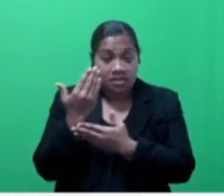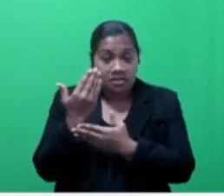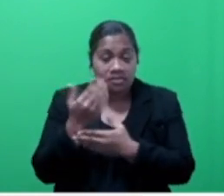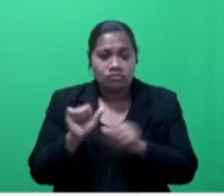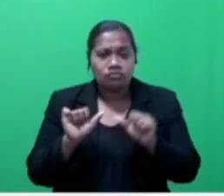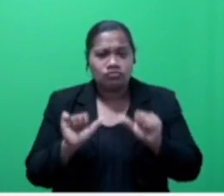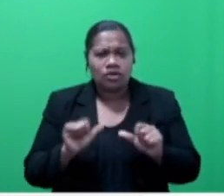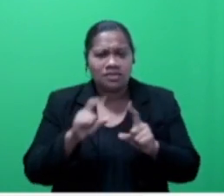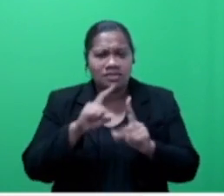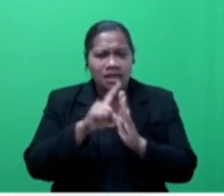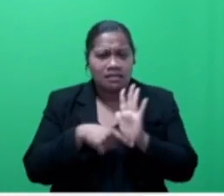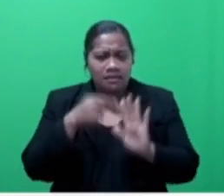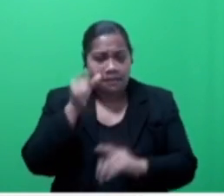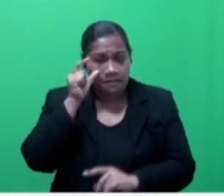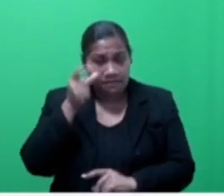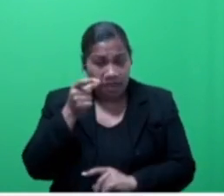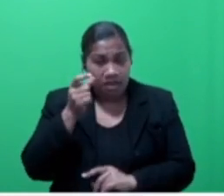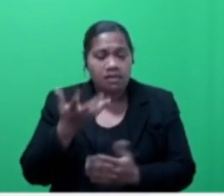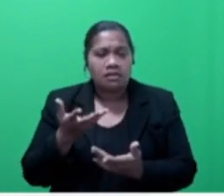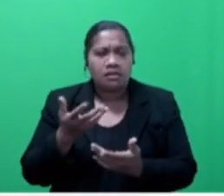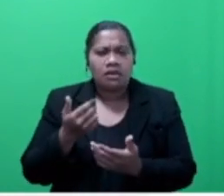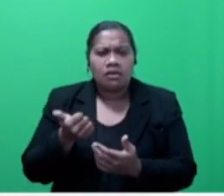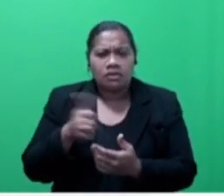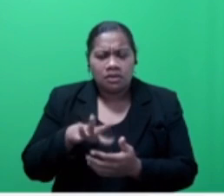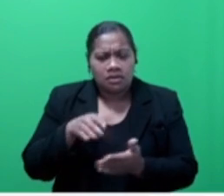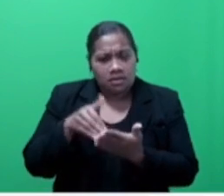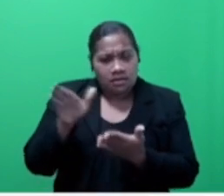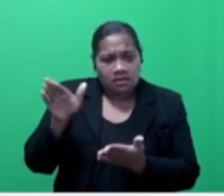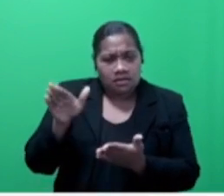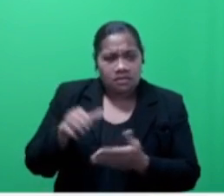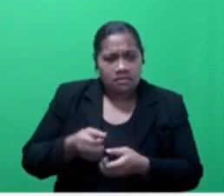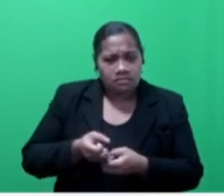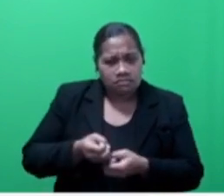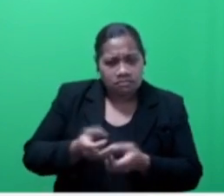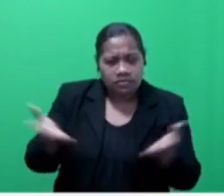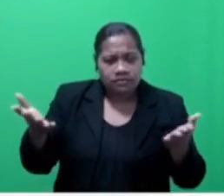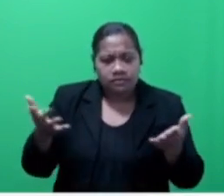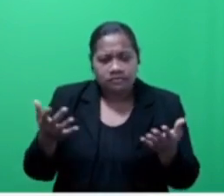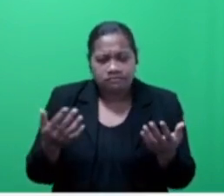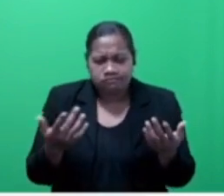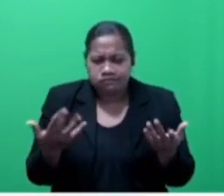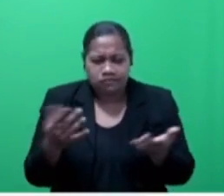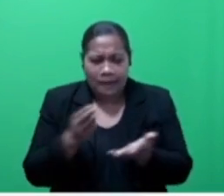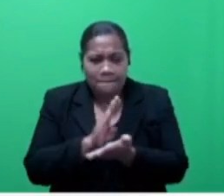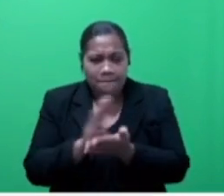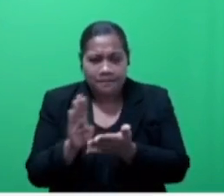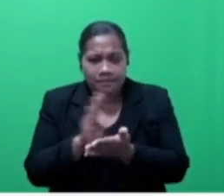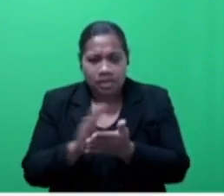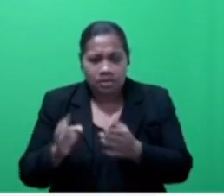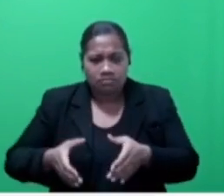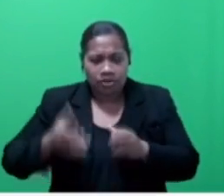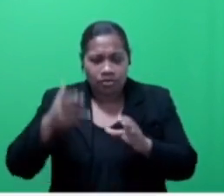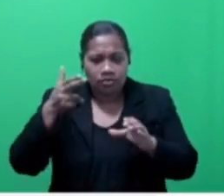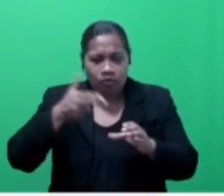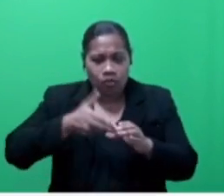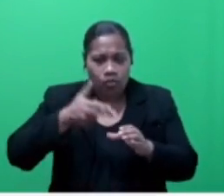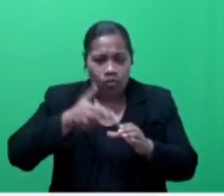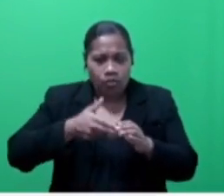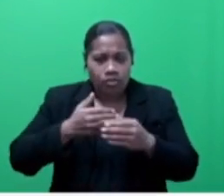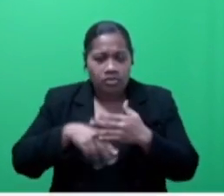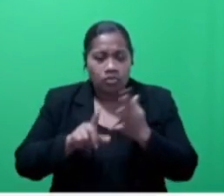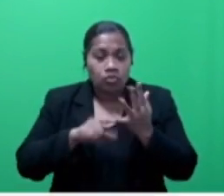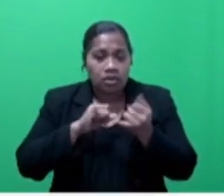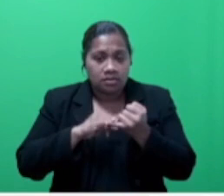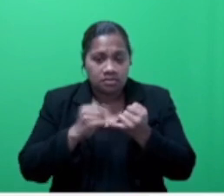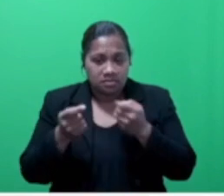Biden had approved the release of a couple of billion barrels of oil into the U.S.